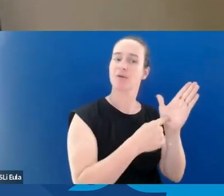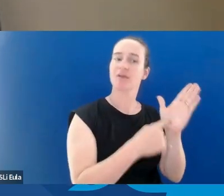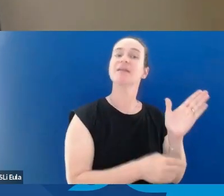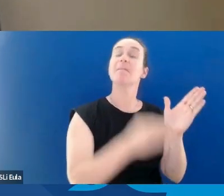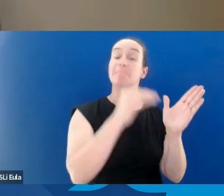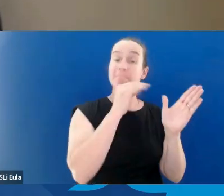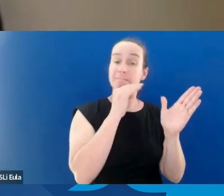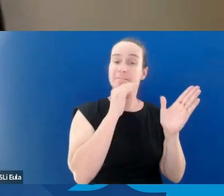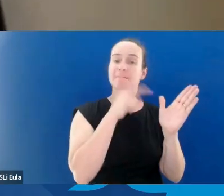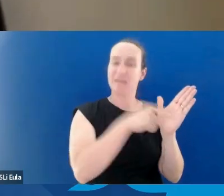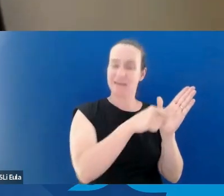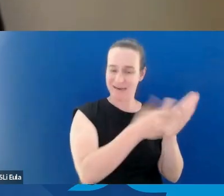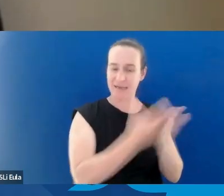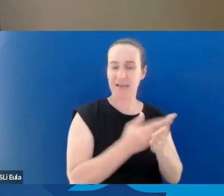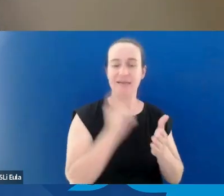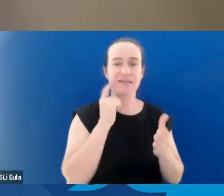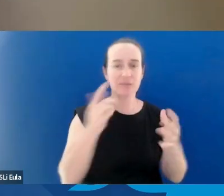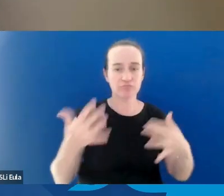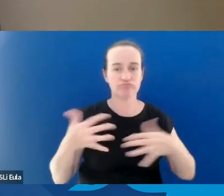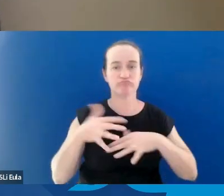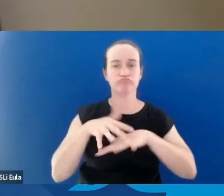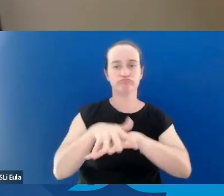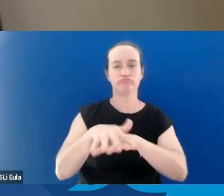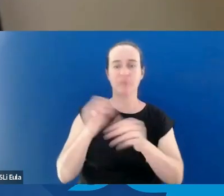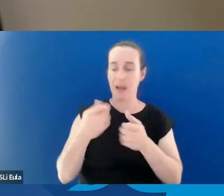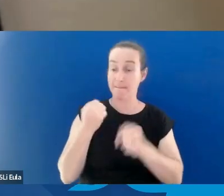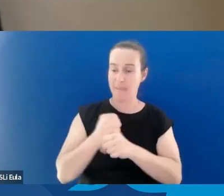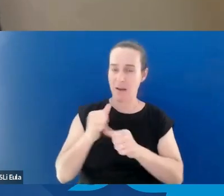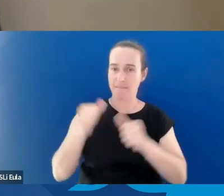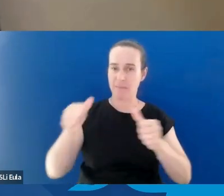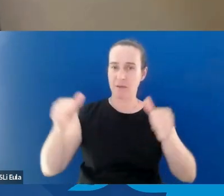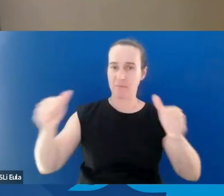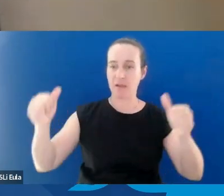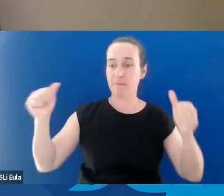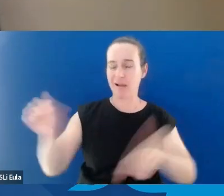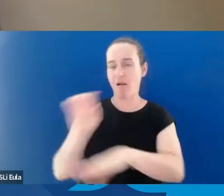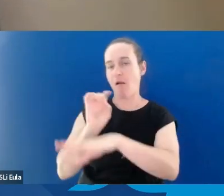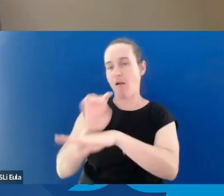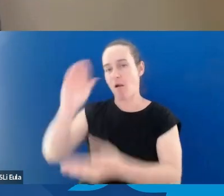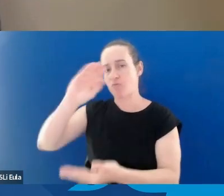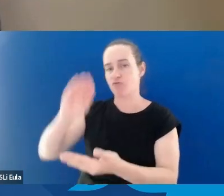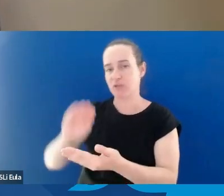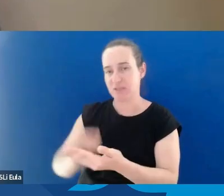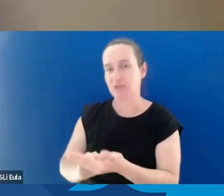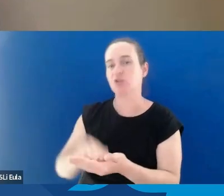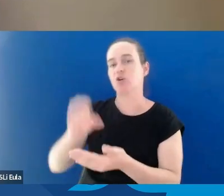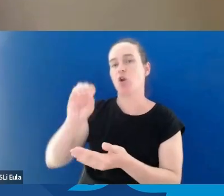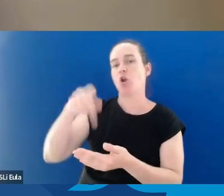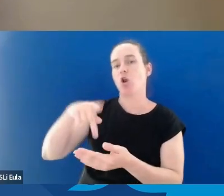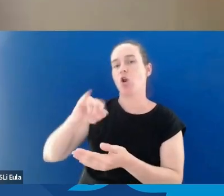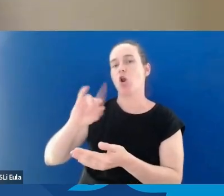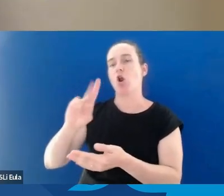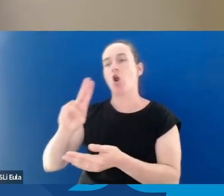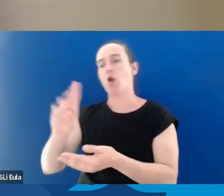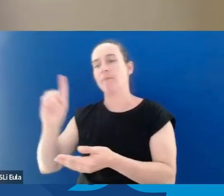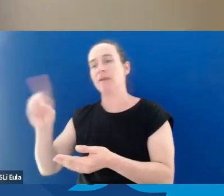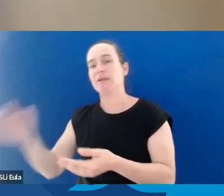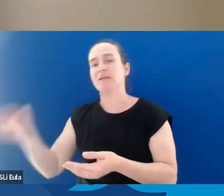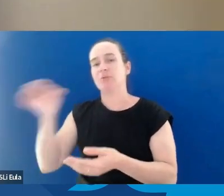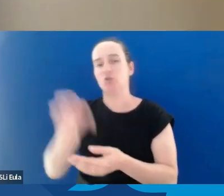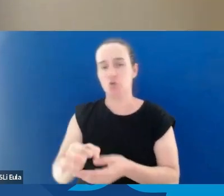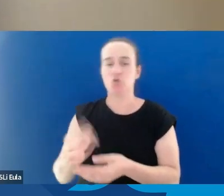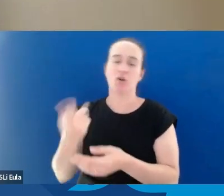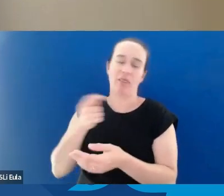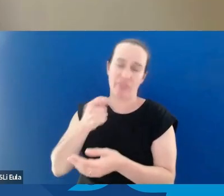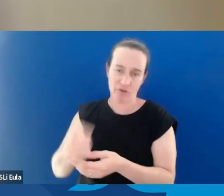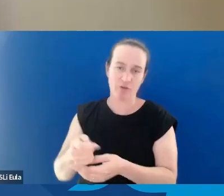the integration and expansion of harm reduction and opioid substitution therapy within all settings, including primary